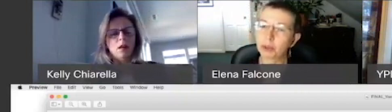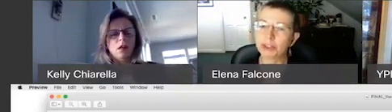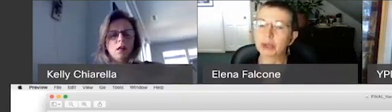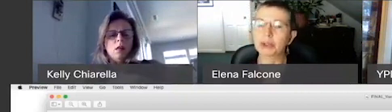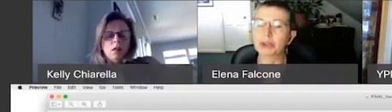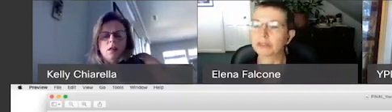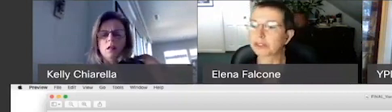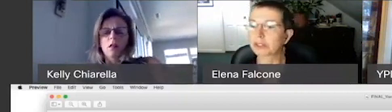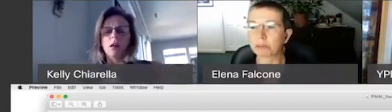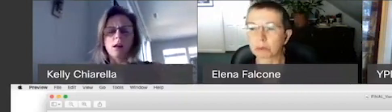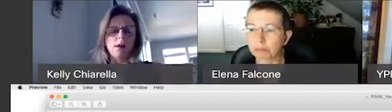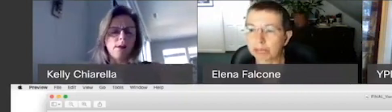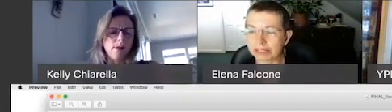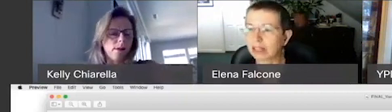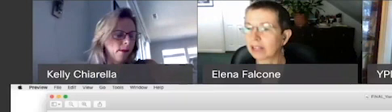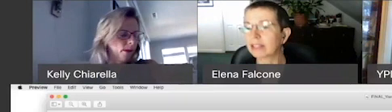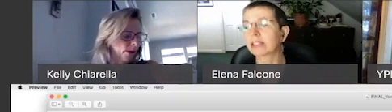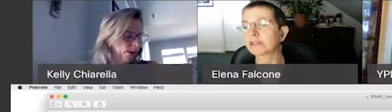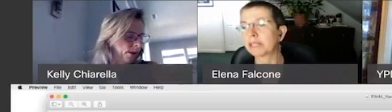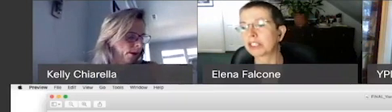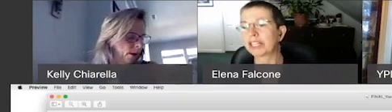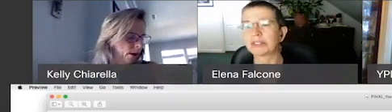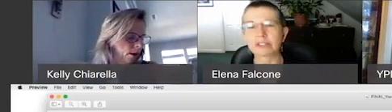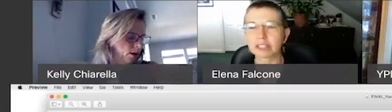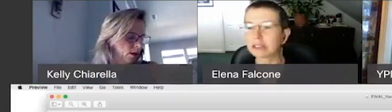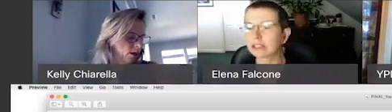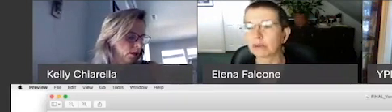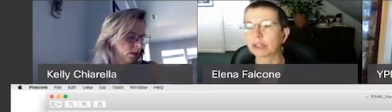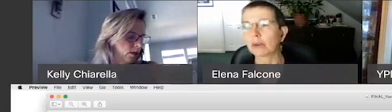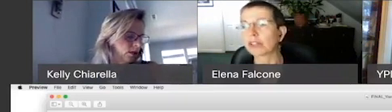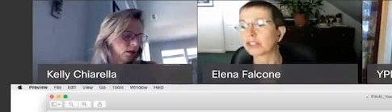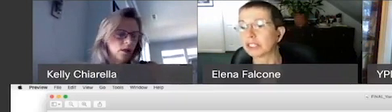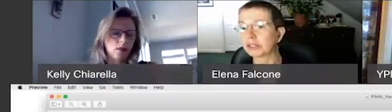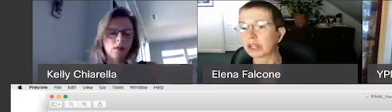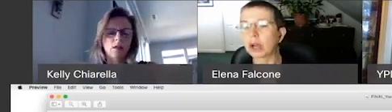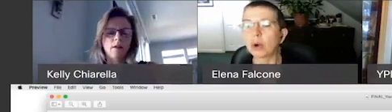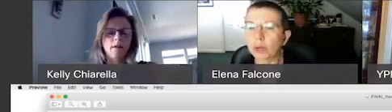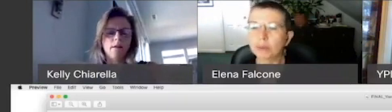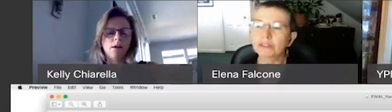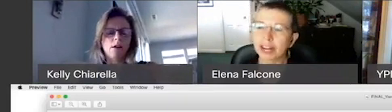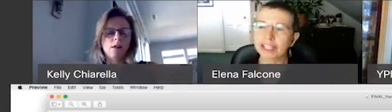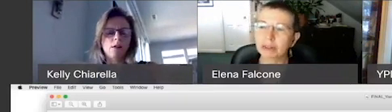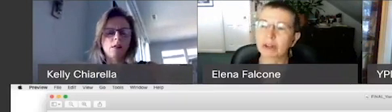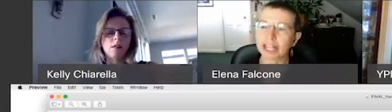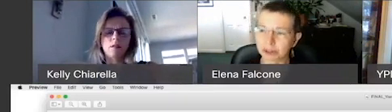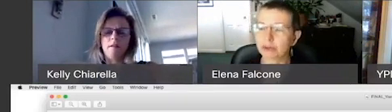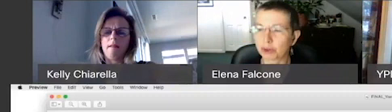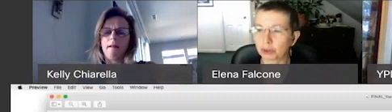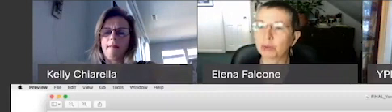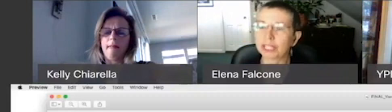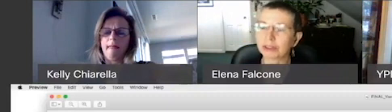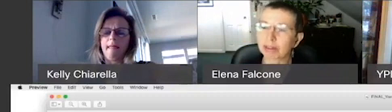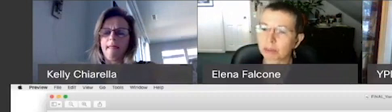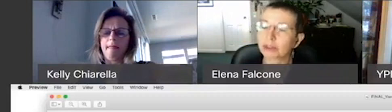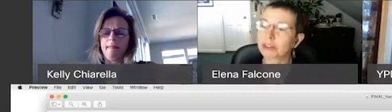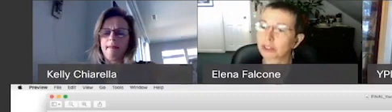pop open a window. You give us some basic contact information and the skeleton of what your question is. We will find out an answer for